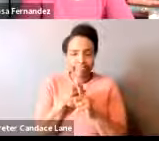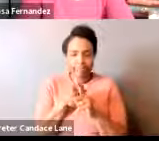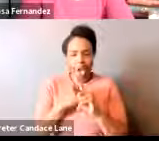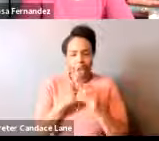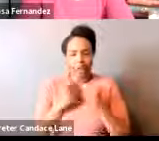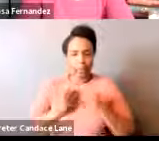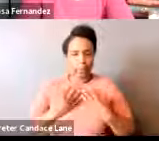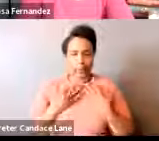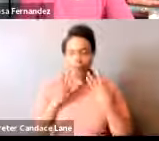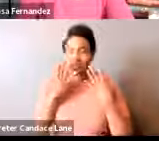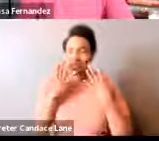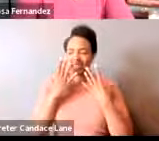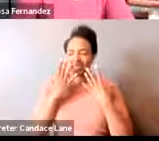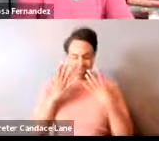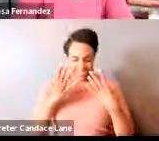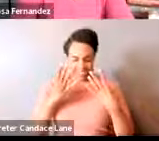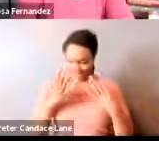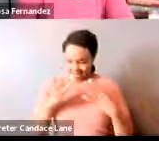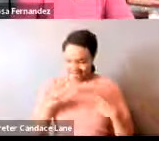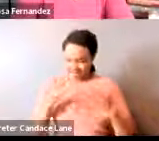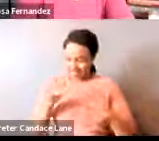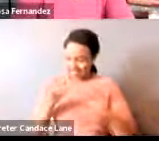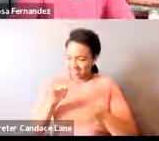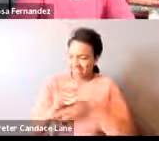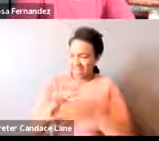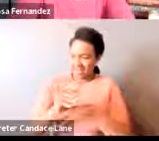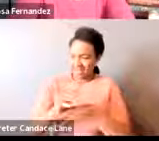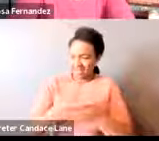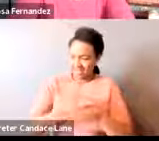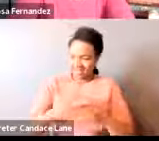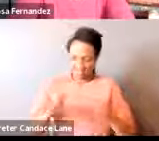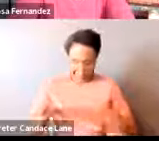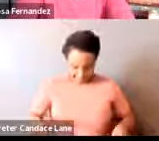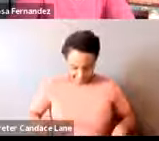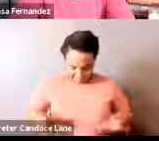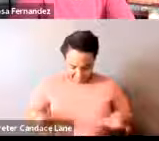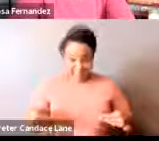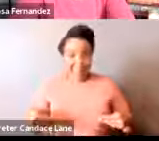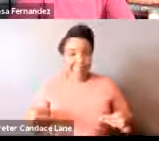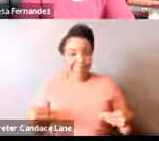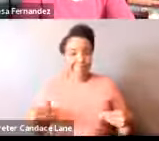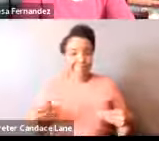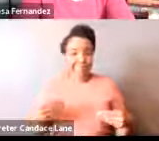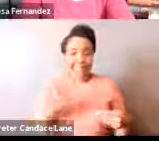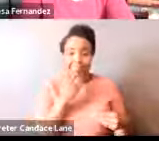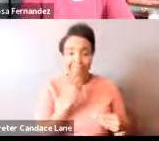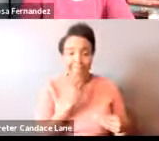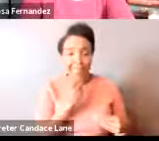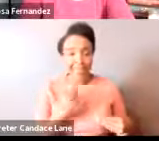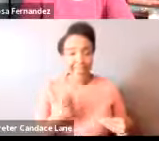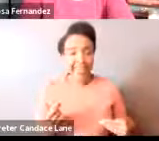I'm late, I'm in panties. And it was like, oh, that makes sense within the context of a